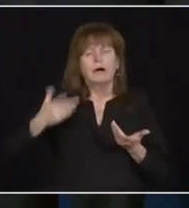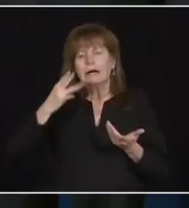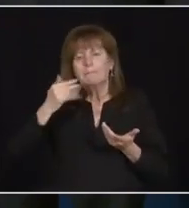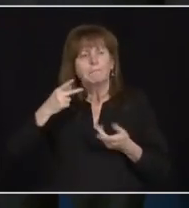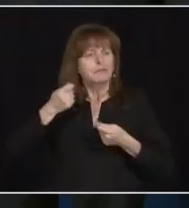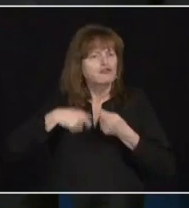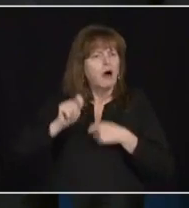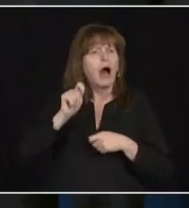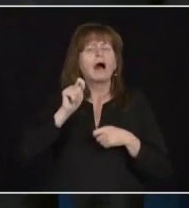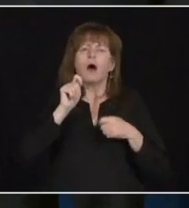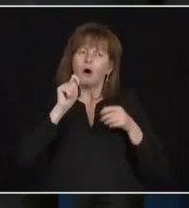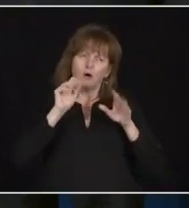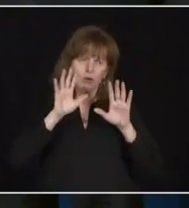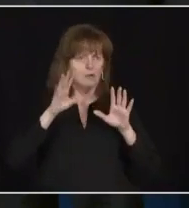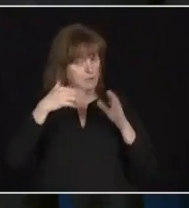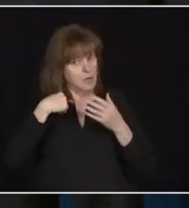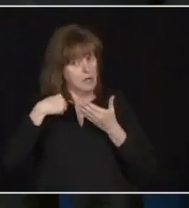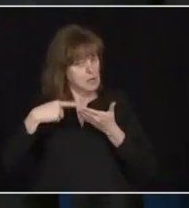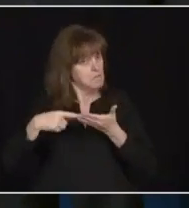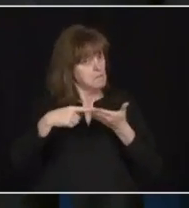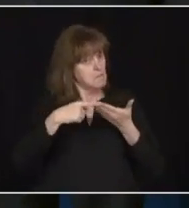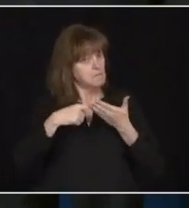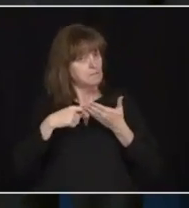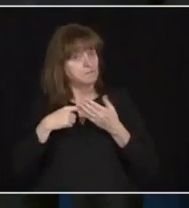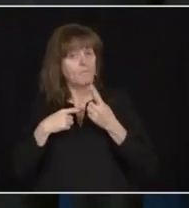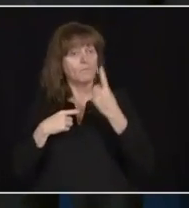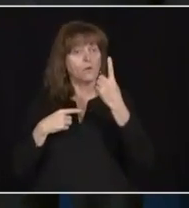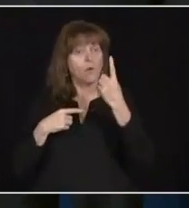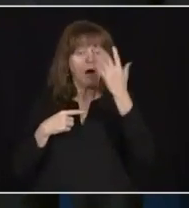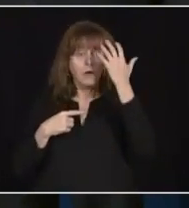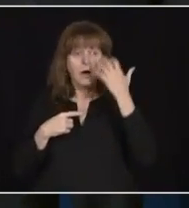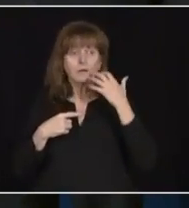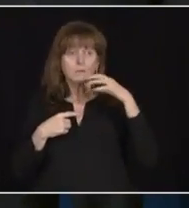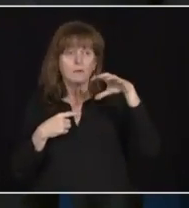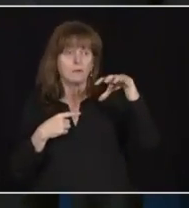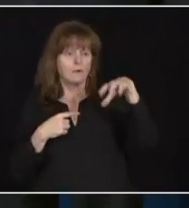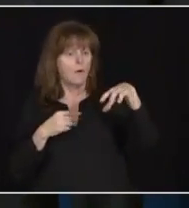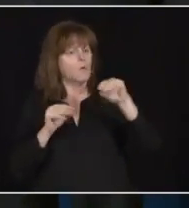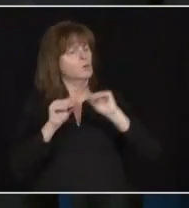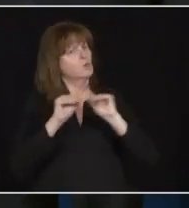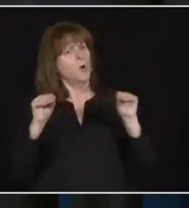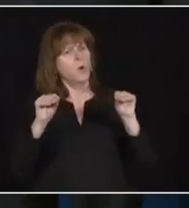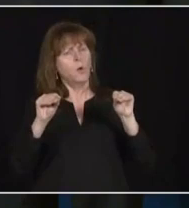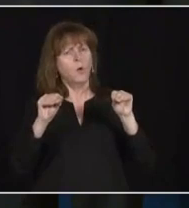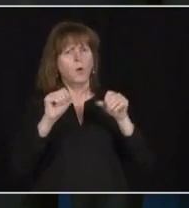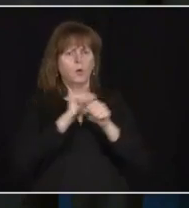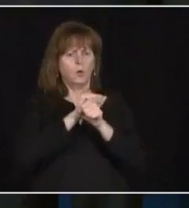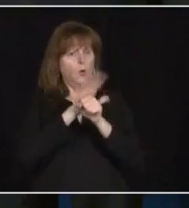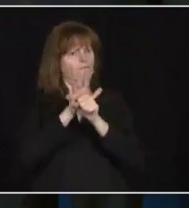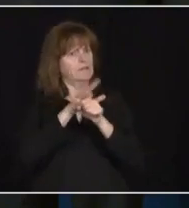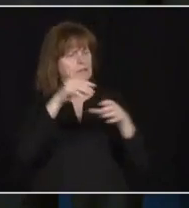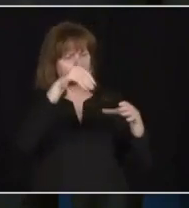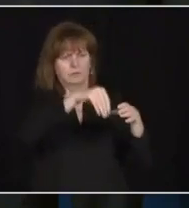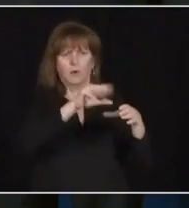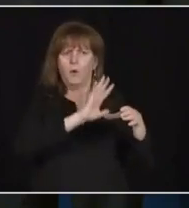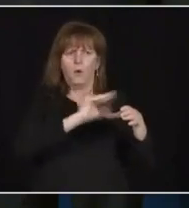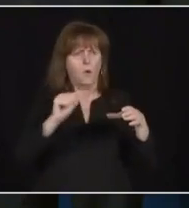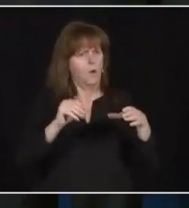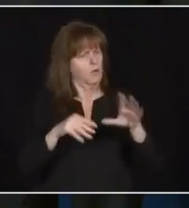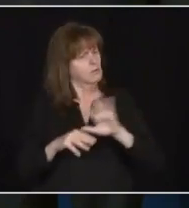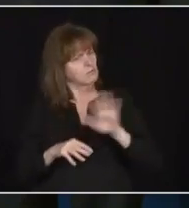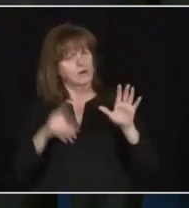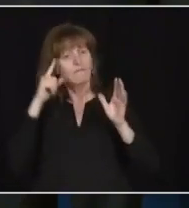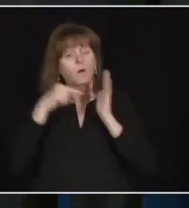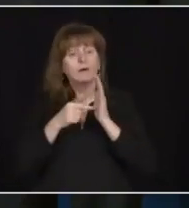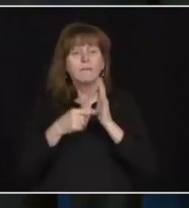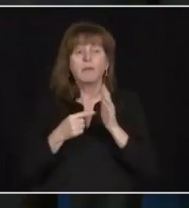have a COVID-free hospital so that there's one that will deal with the COVID patients, one that will deal more with the